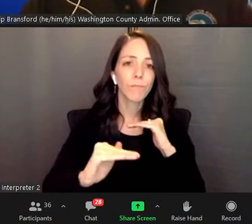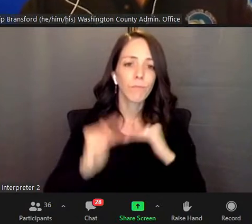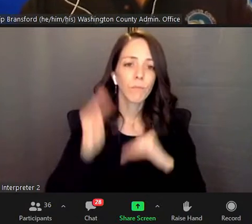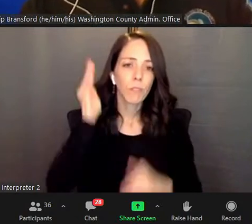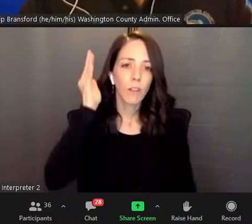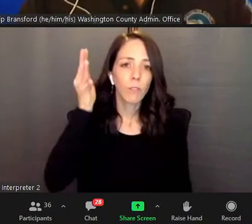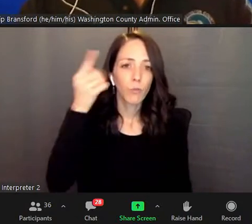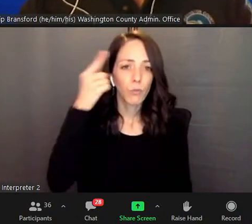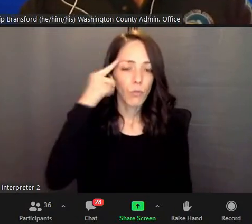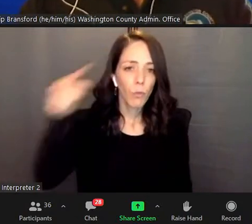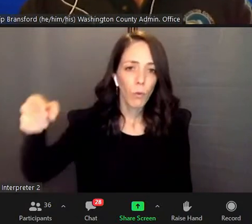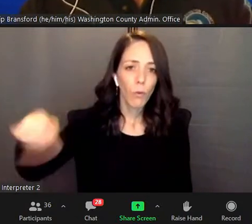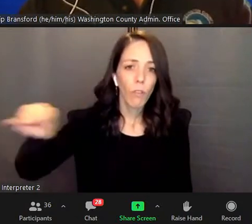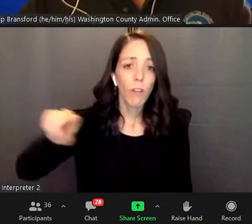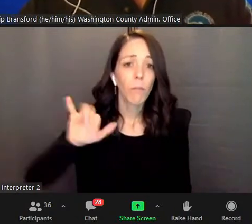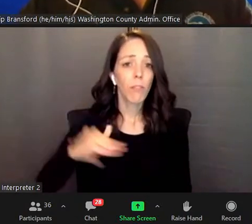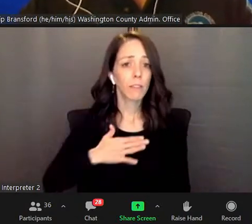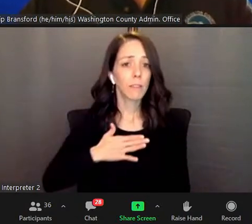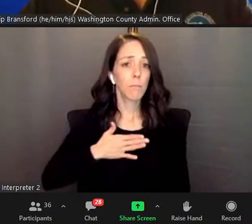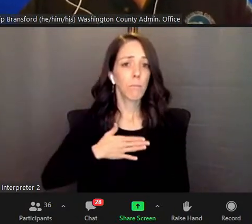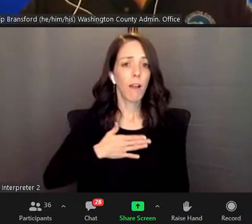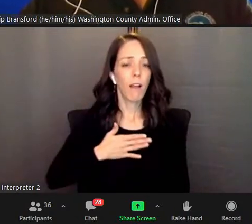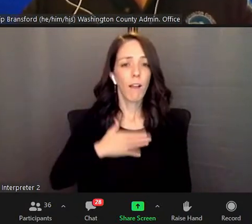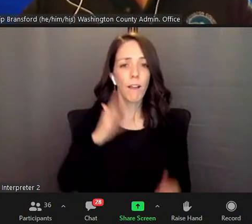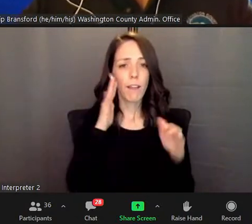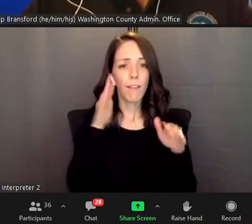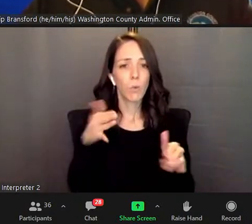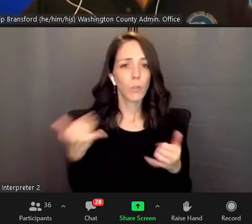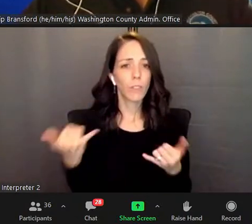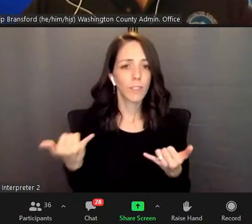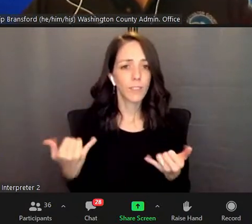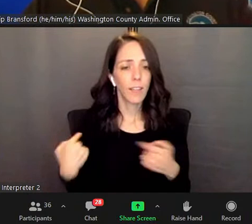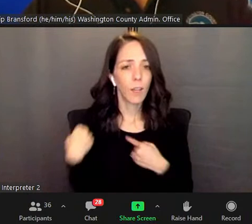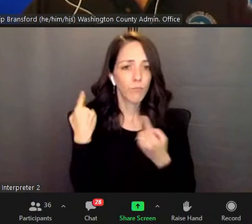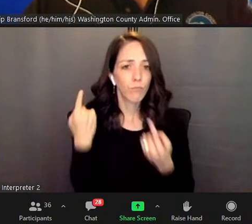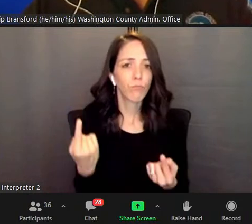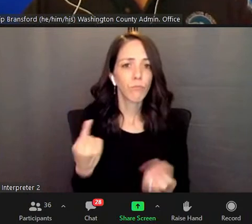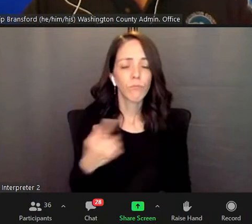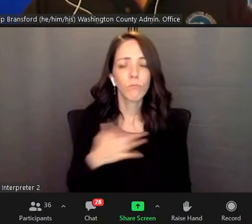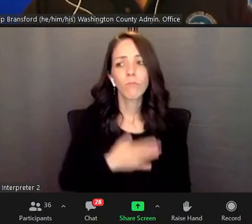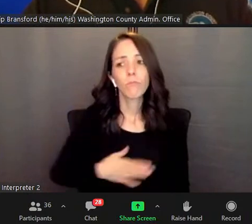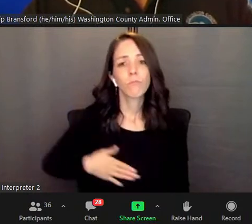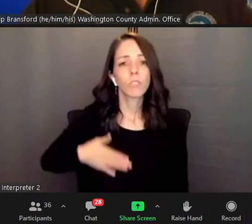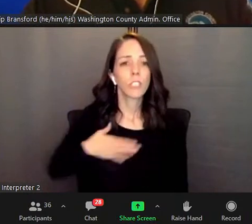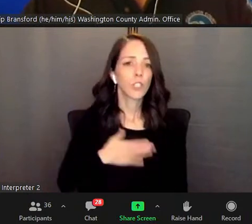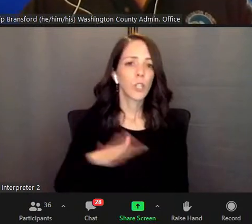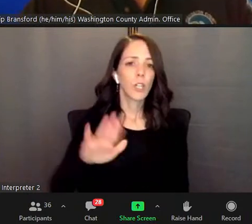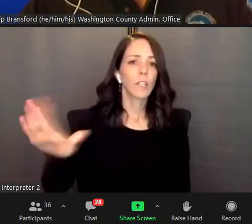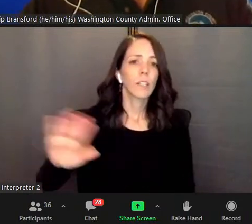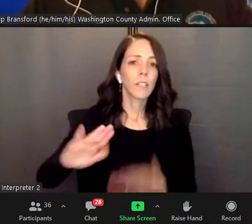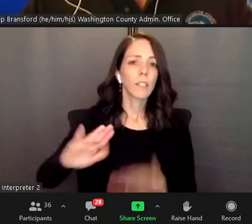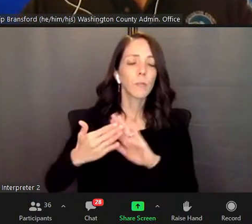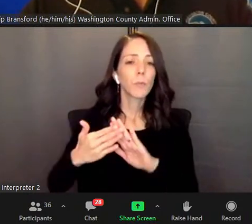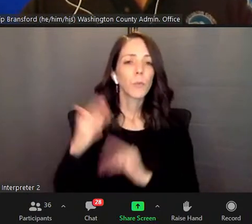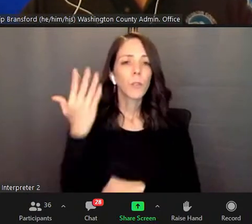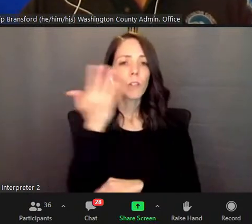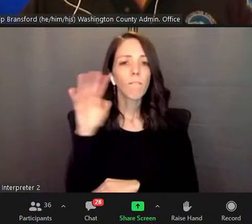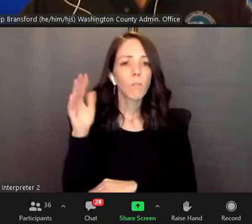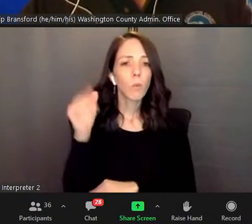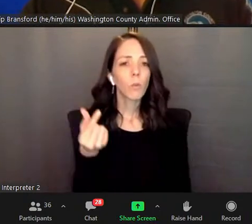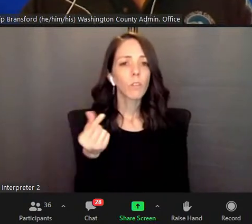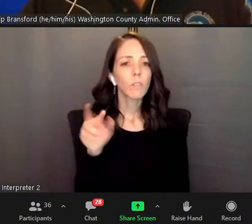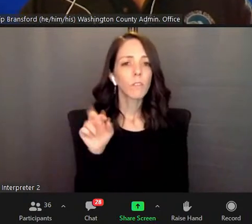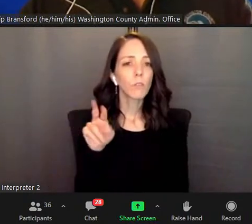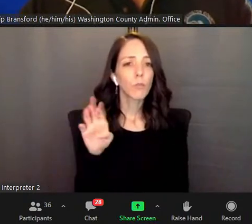far. And I really appreciate certainly all the folks out in Forest Grove that have been working with me and certainly meeting